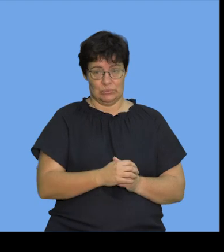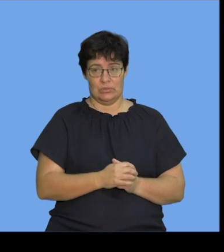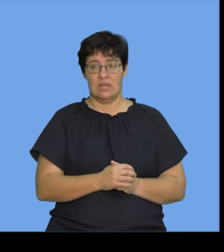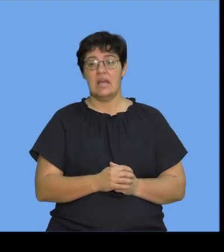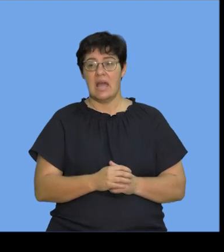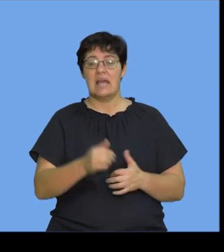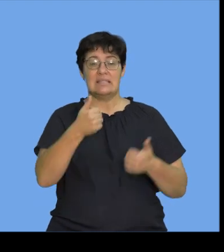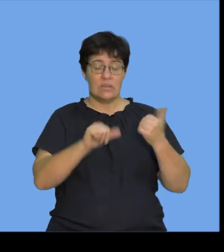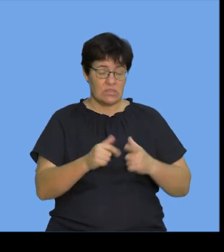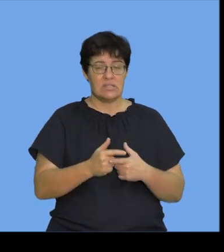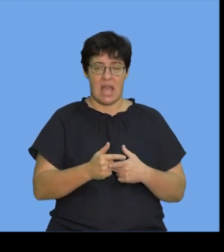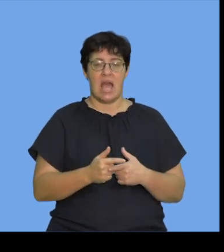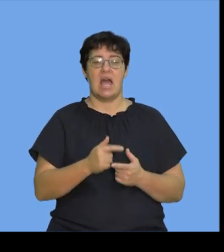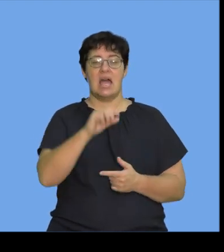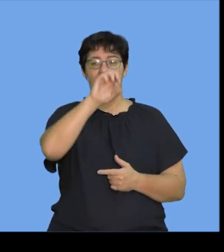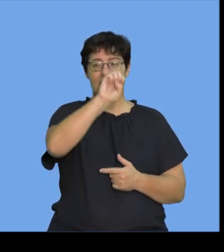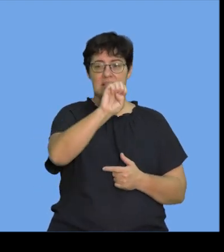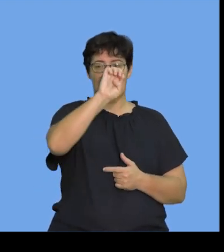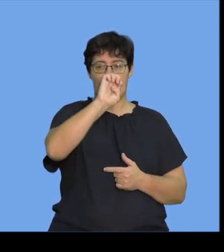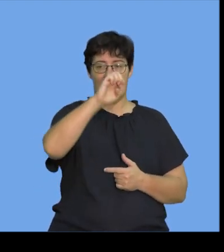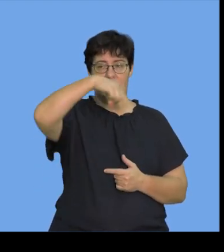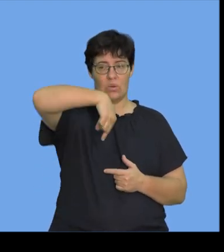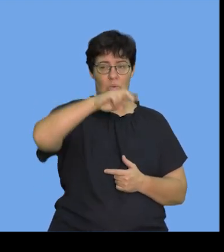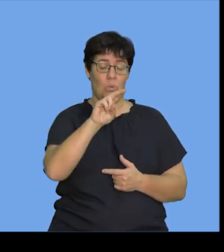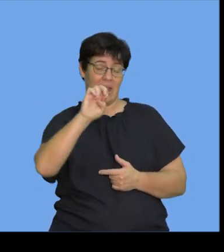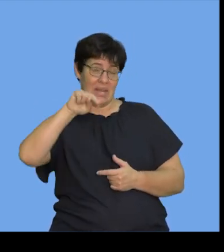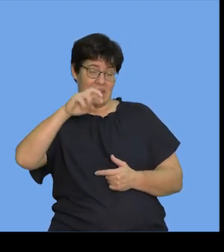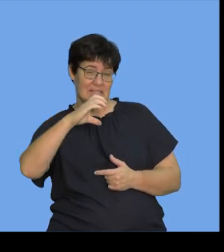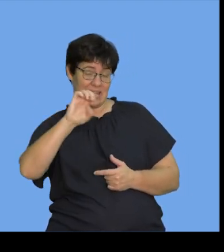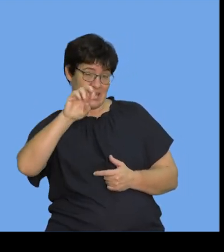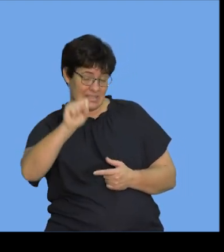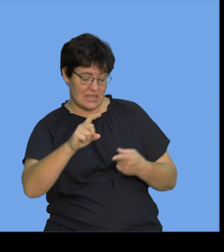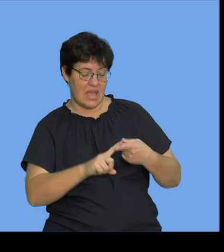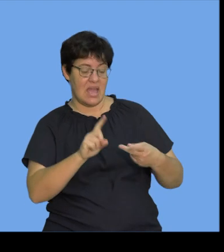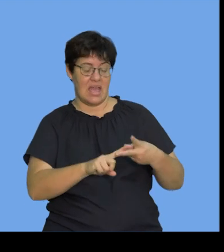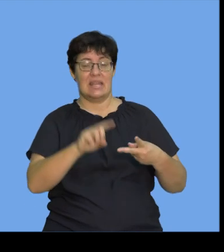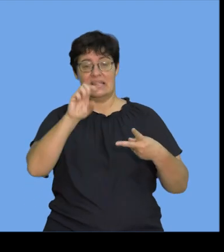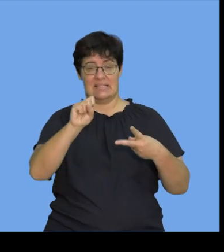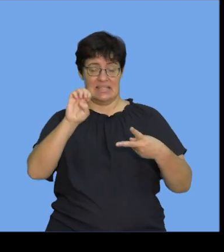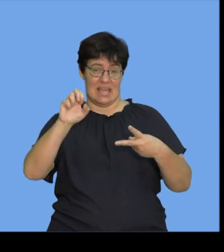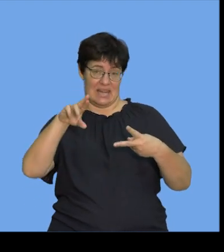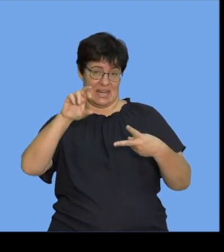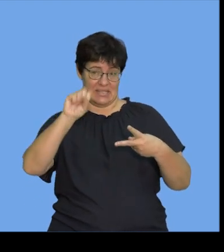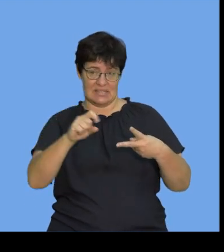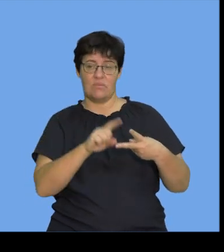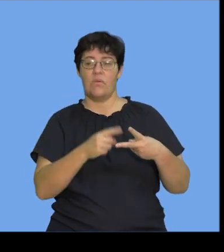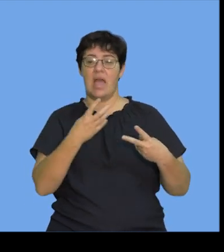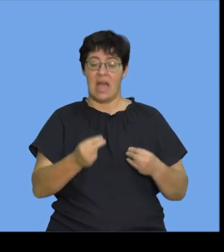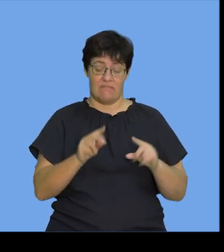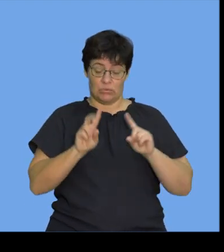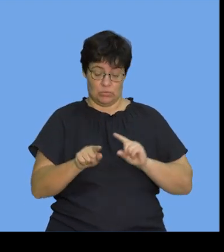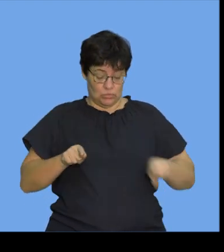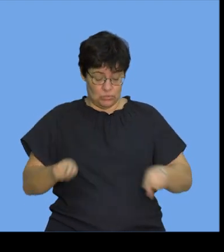sequence and a series. I will explain what a sequence is about, and then under a series we have what we call an arithmetic